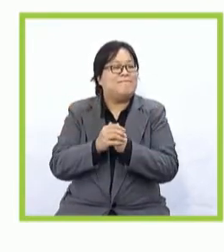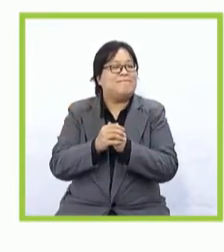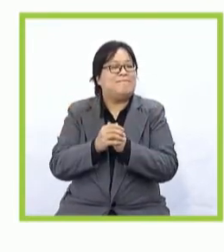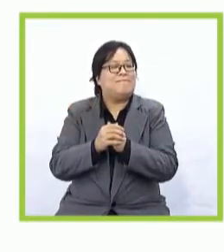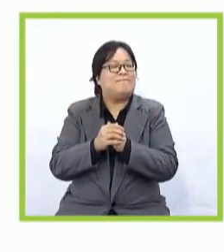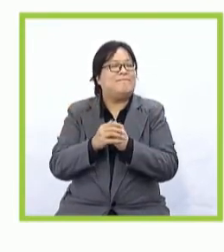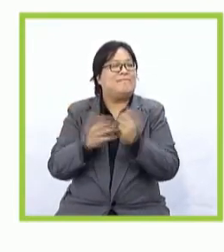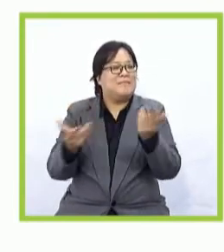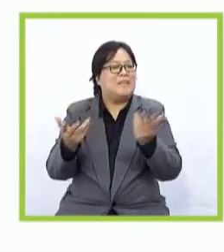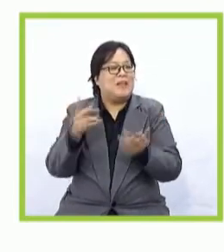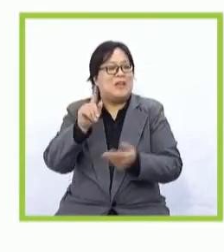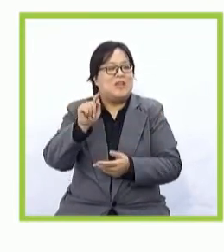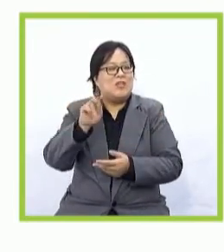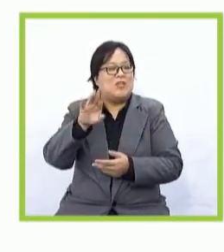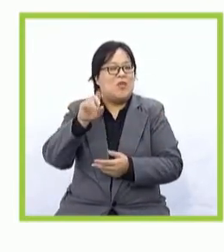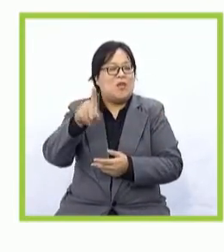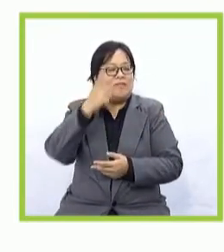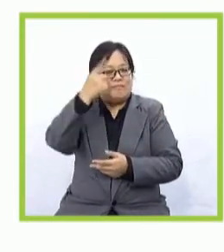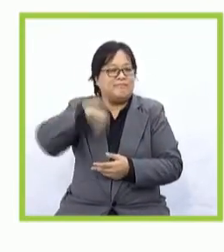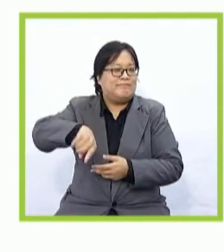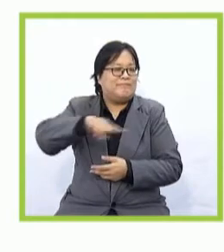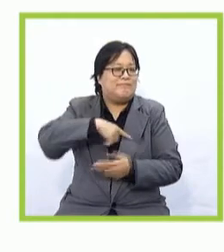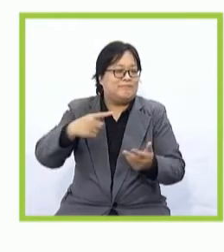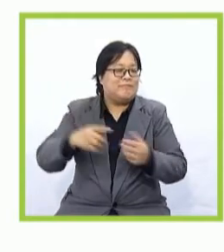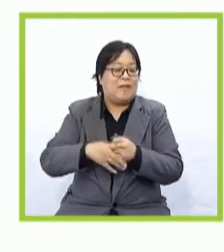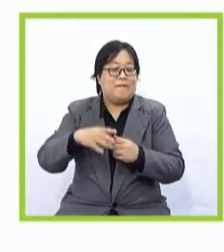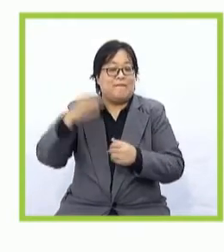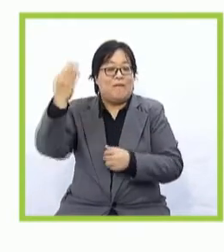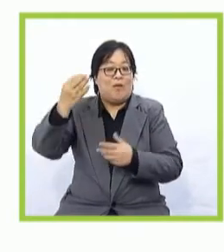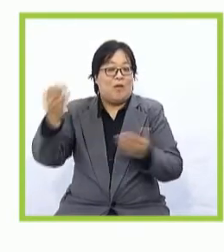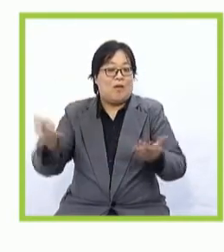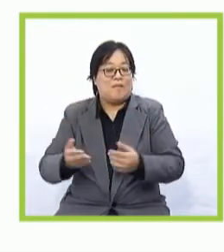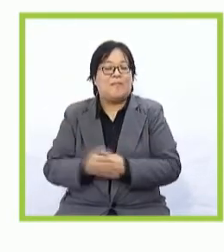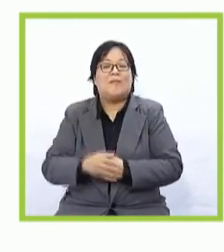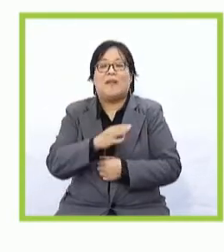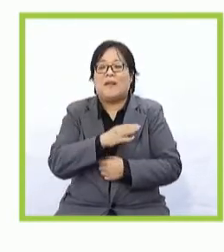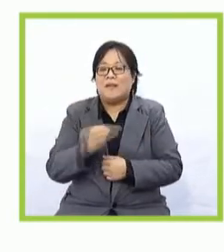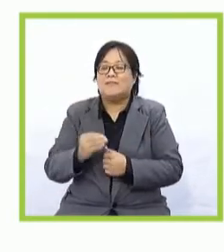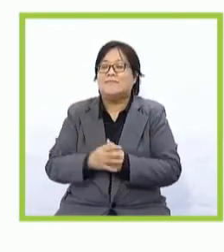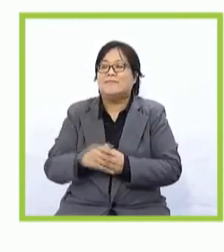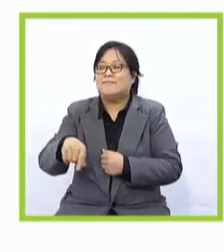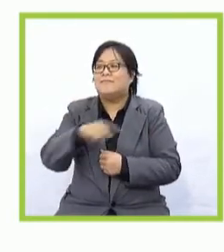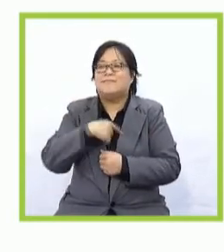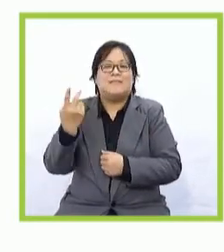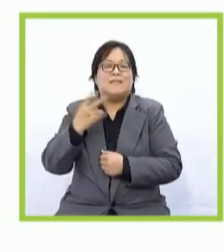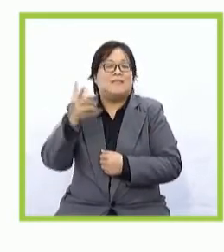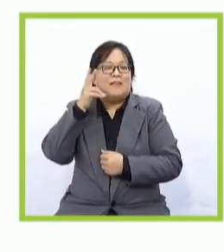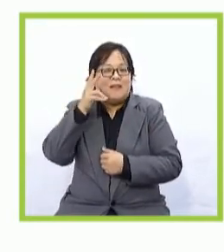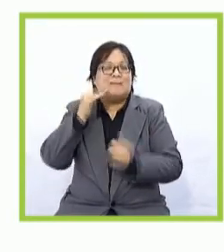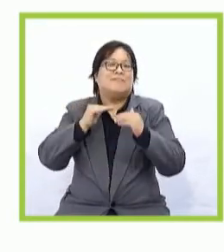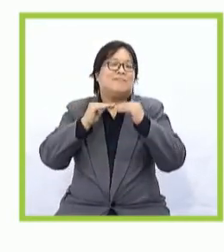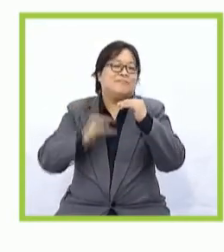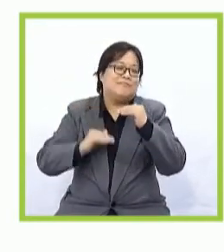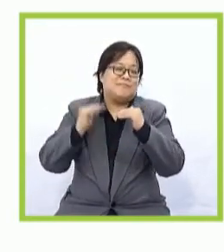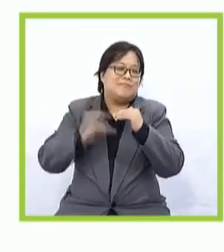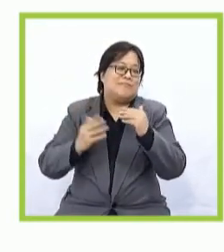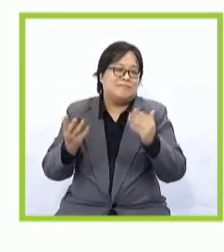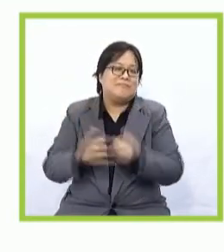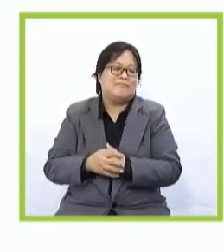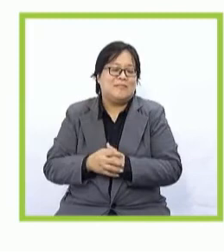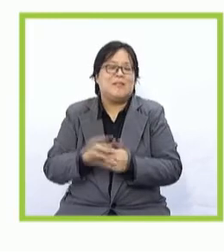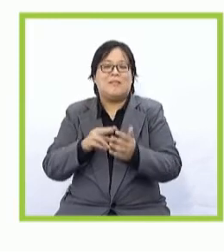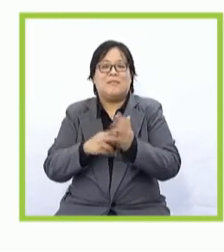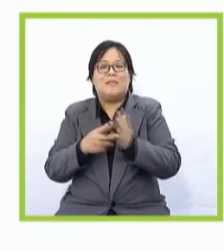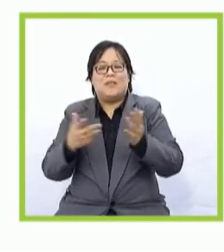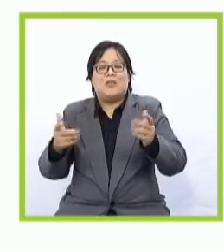running thread for us for the forum. And often when we hear the word inequality, it seems to us that